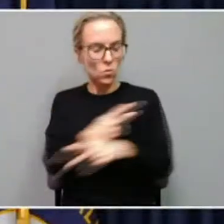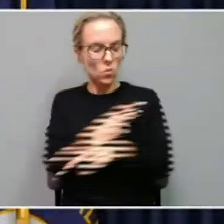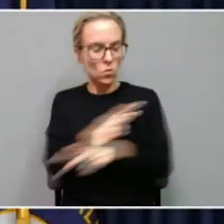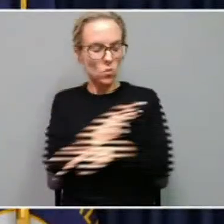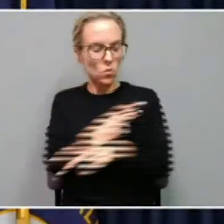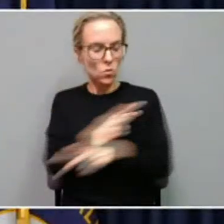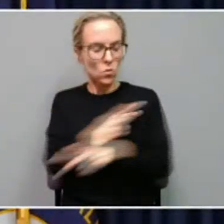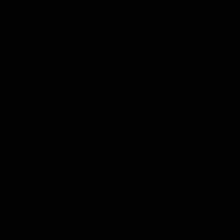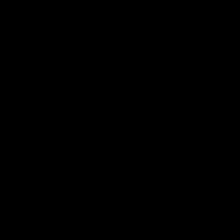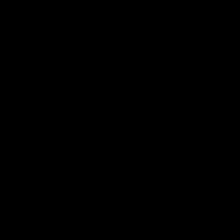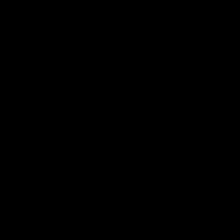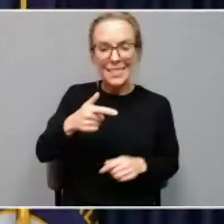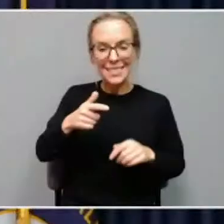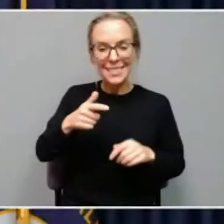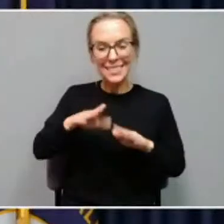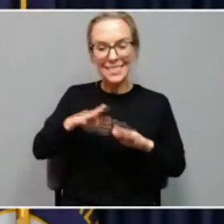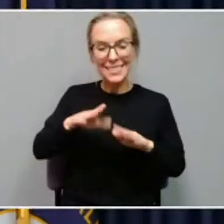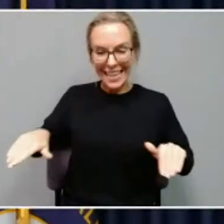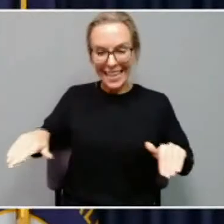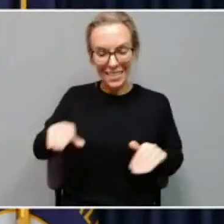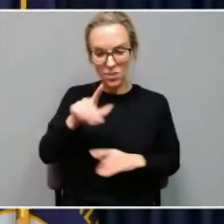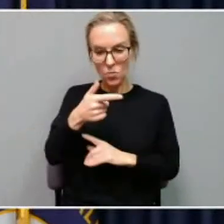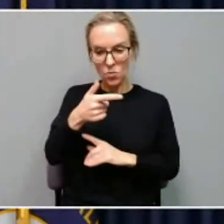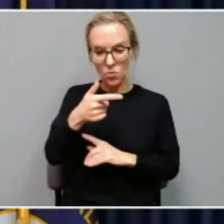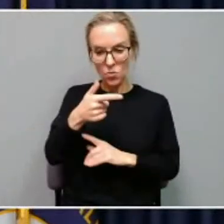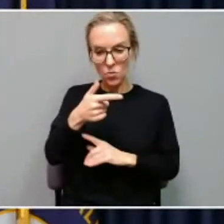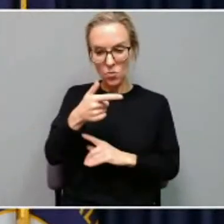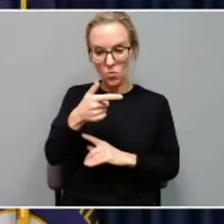Kids in a pediatric,